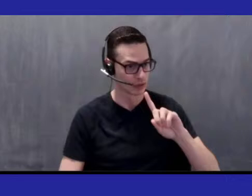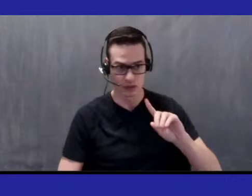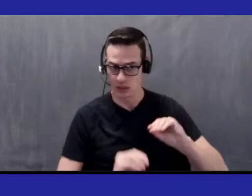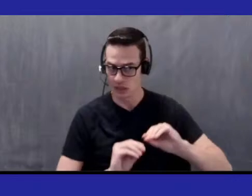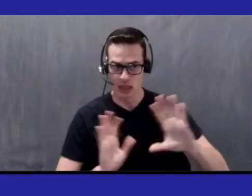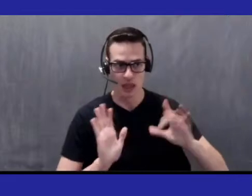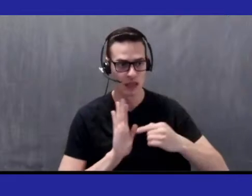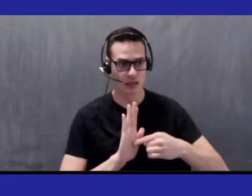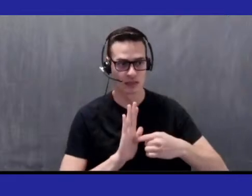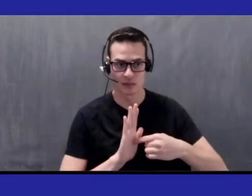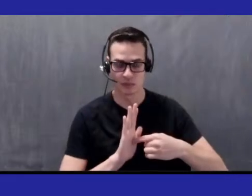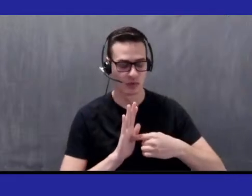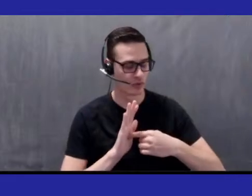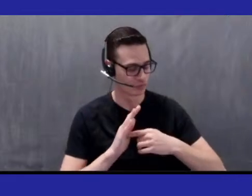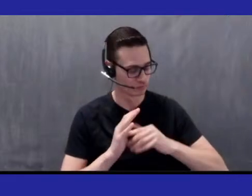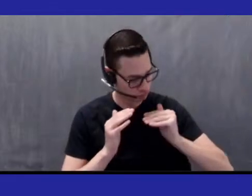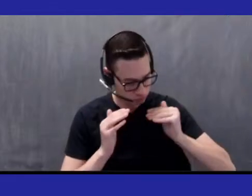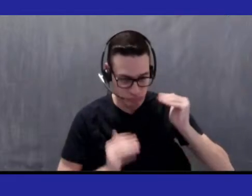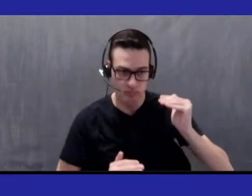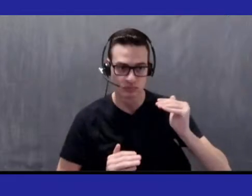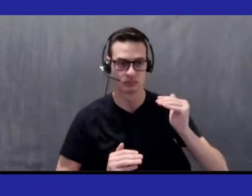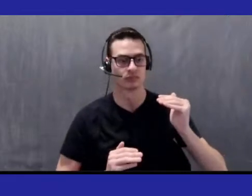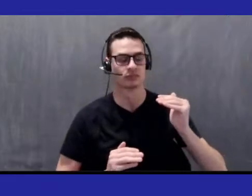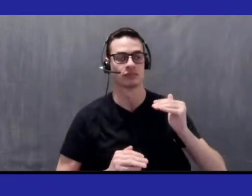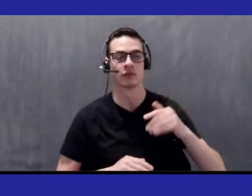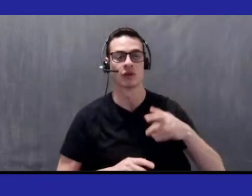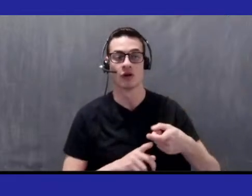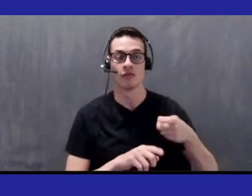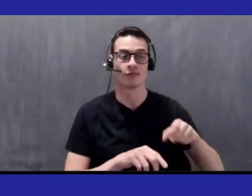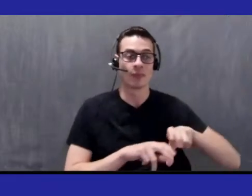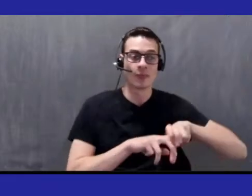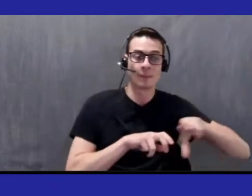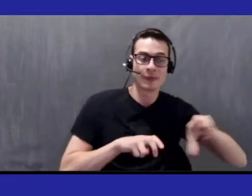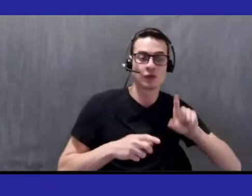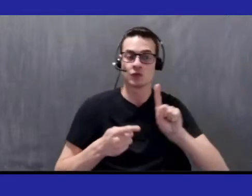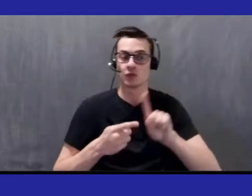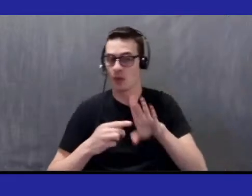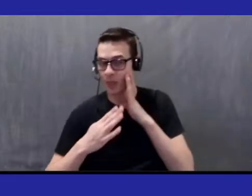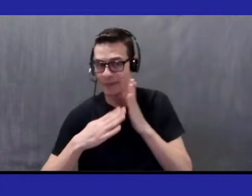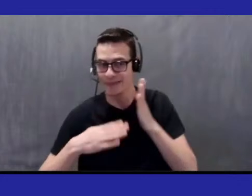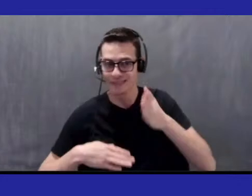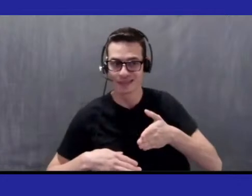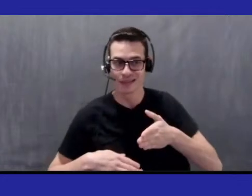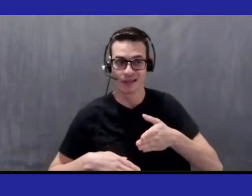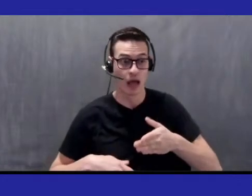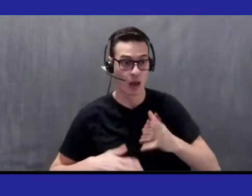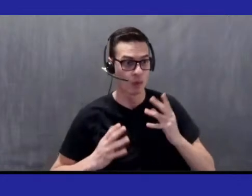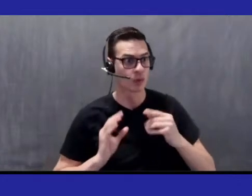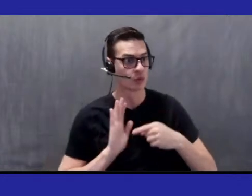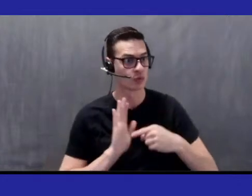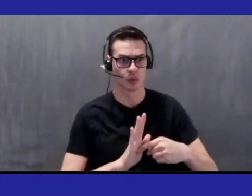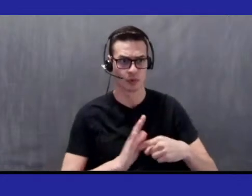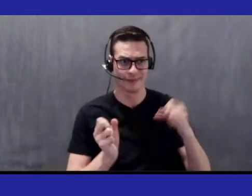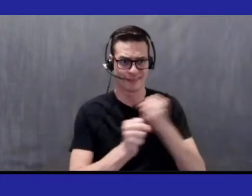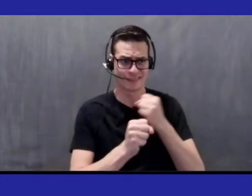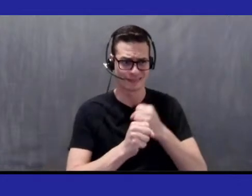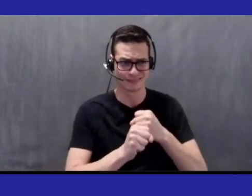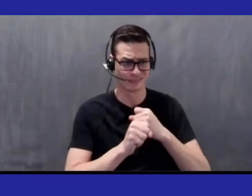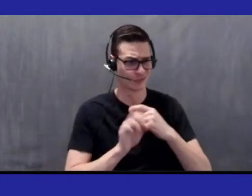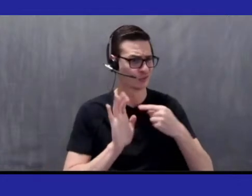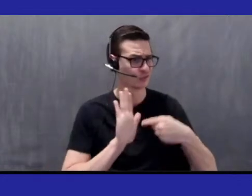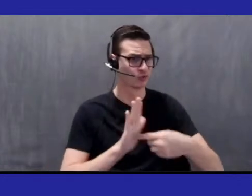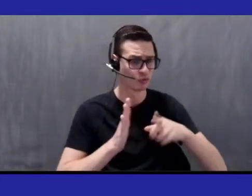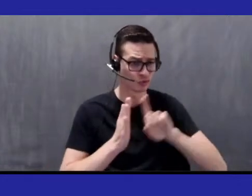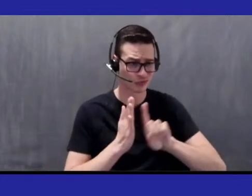to bedside. And I just want to share a couple of striking statistics in terms of the disparities in research. So if